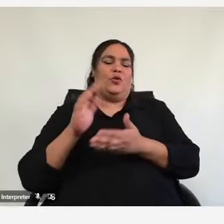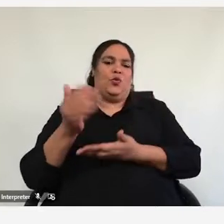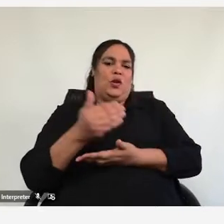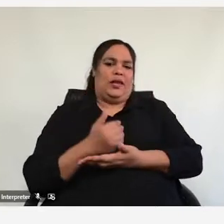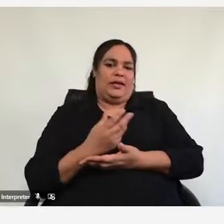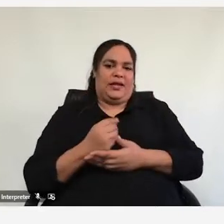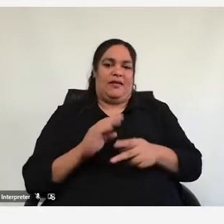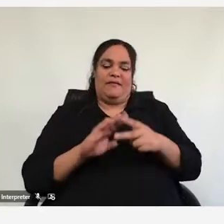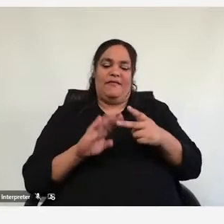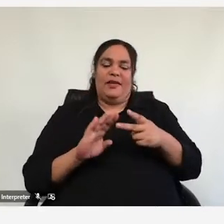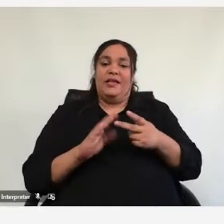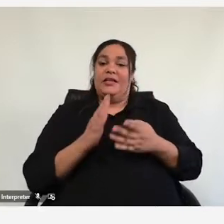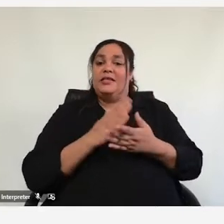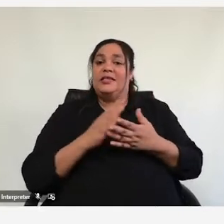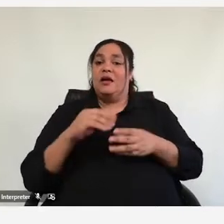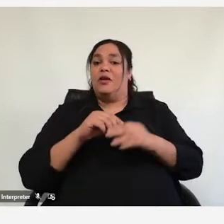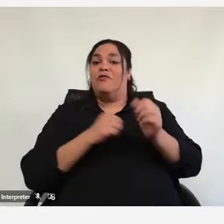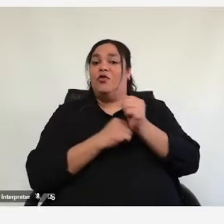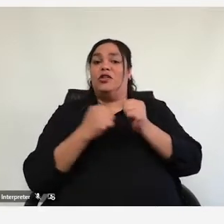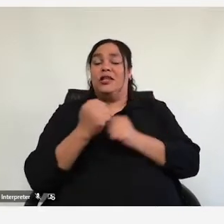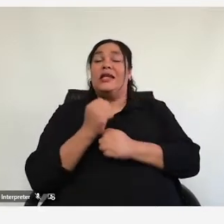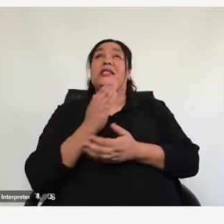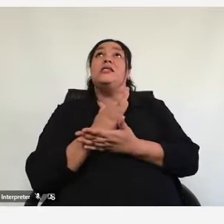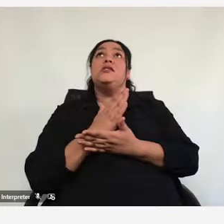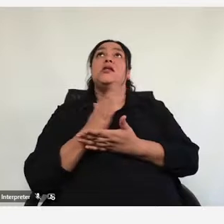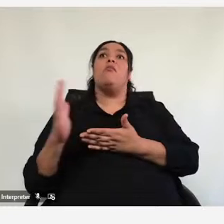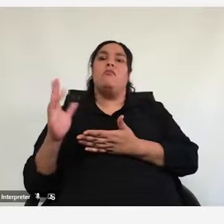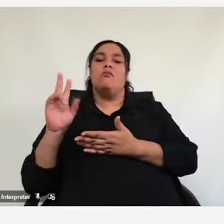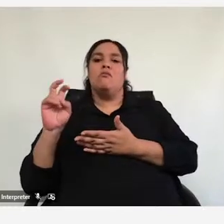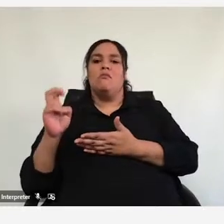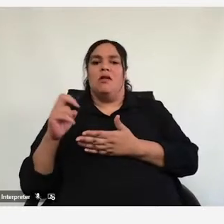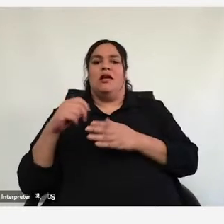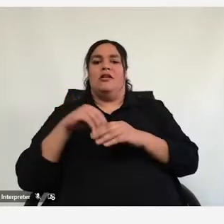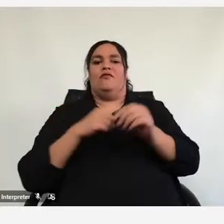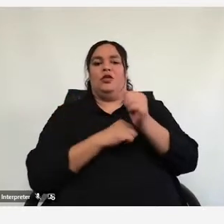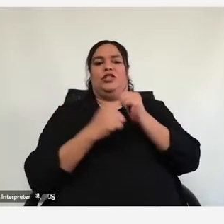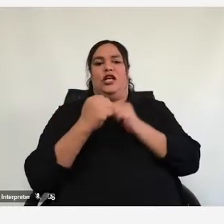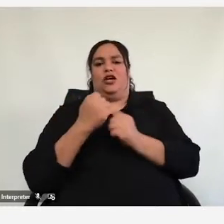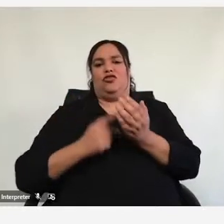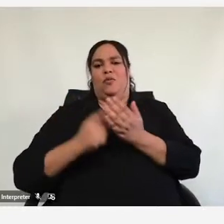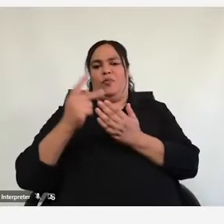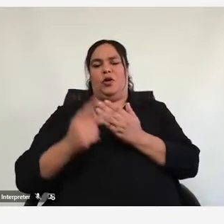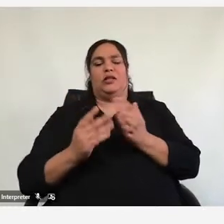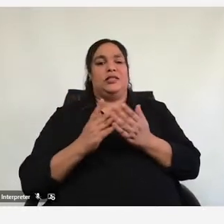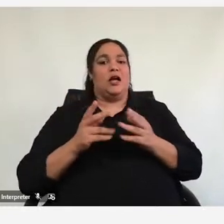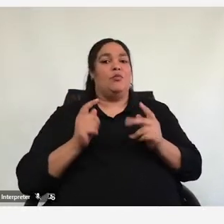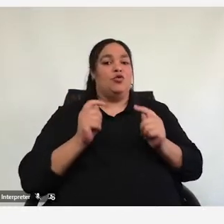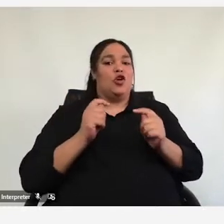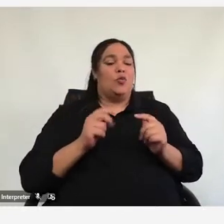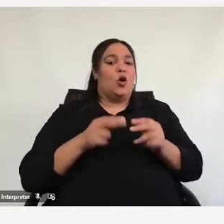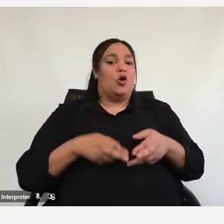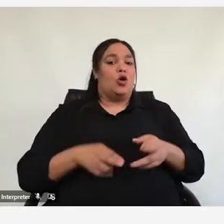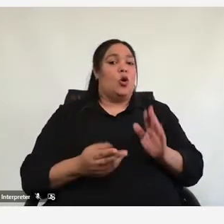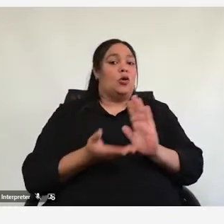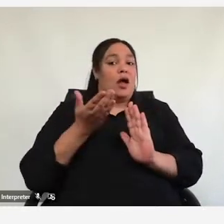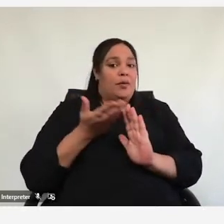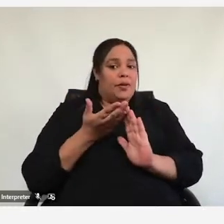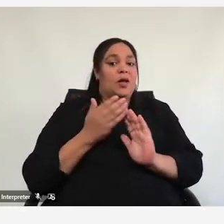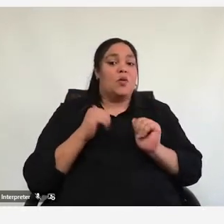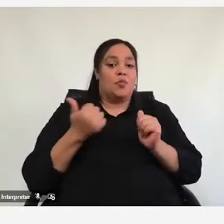Two, certain infrastructure projects. Some transport and roads upgrades have been